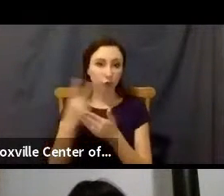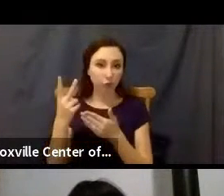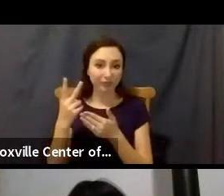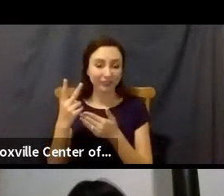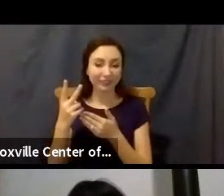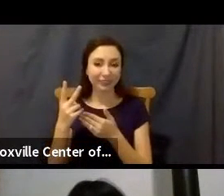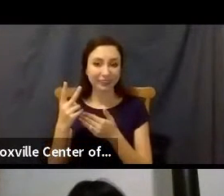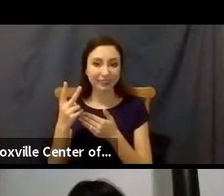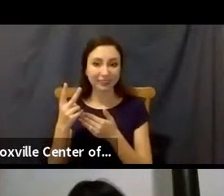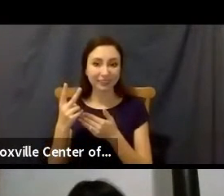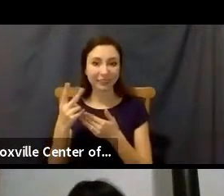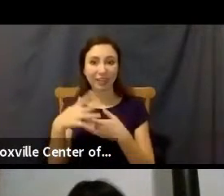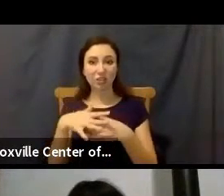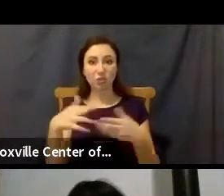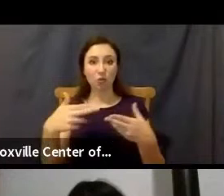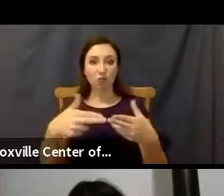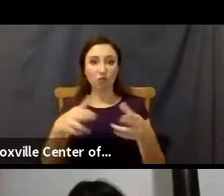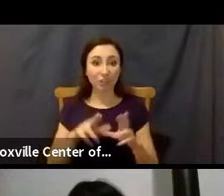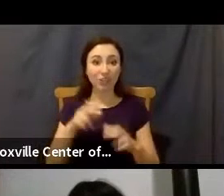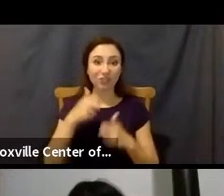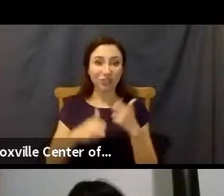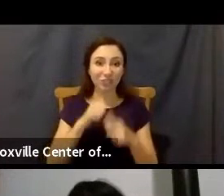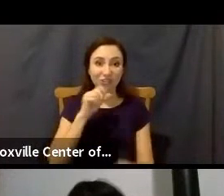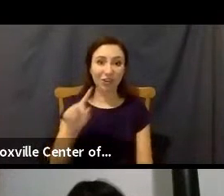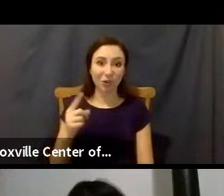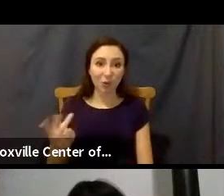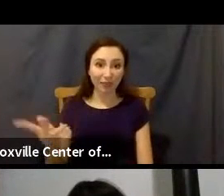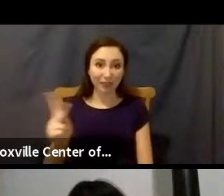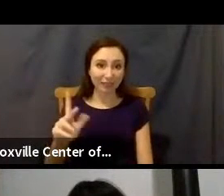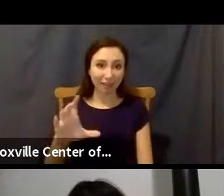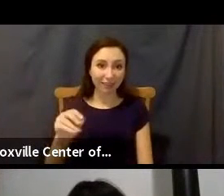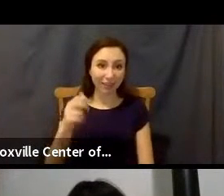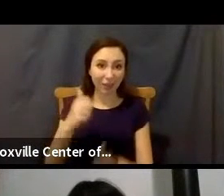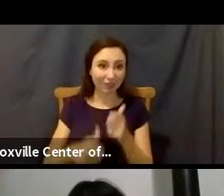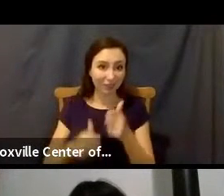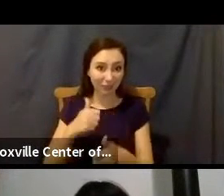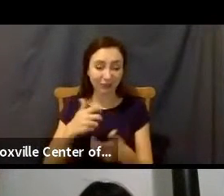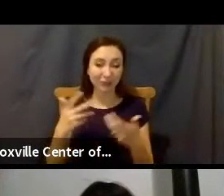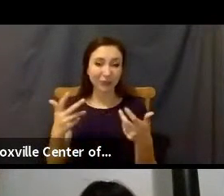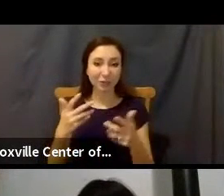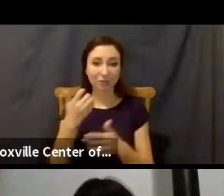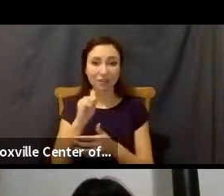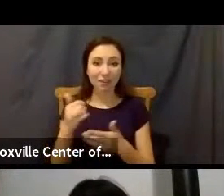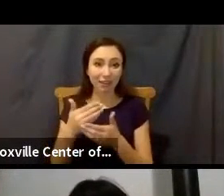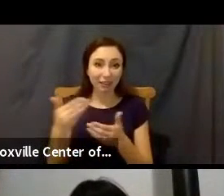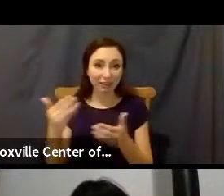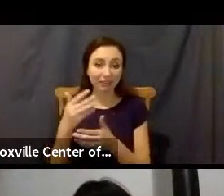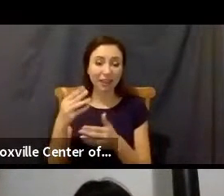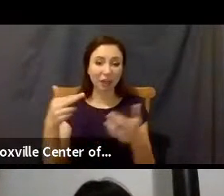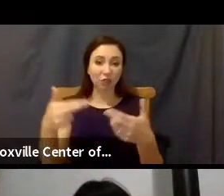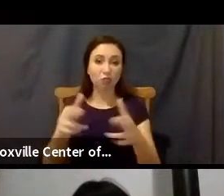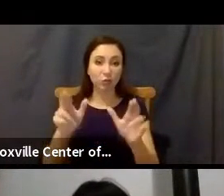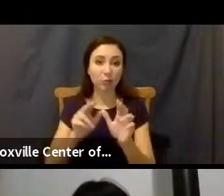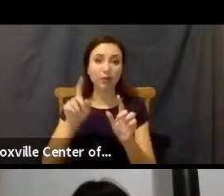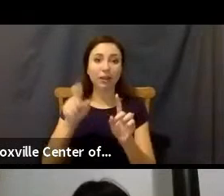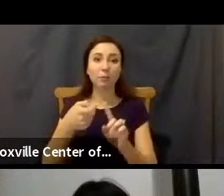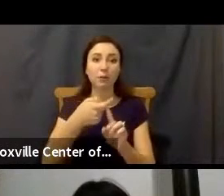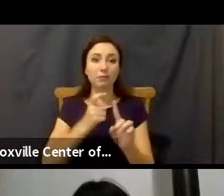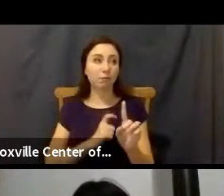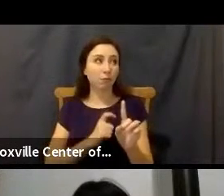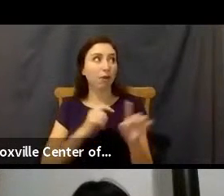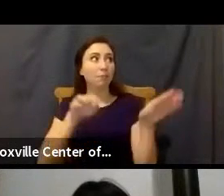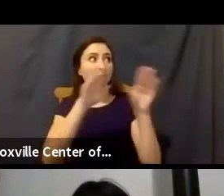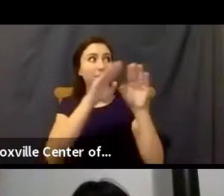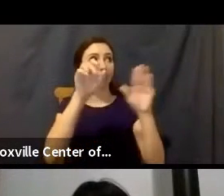really is a regional issue. It's not just a Knox County issue. But anything regionally would have to come from the level of the